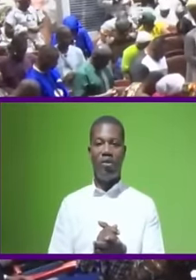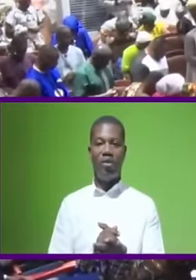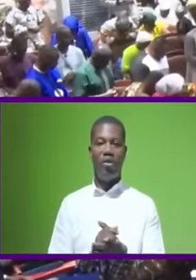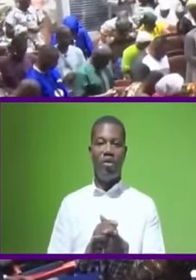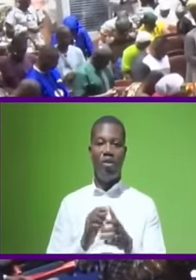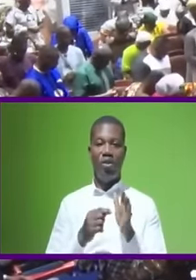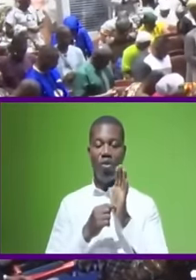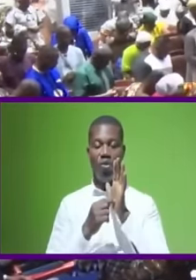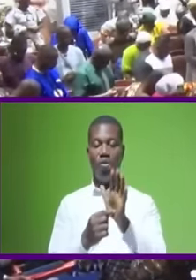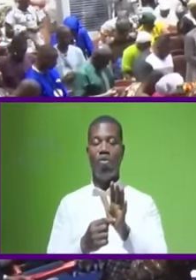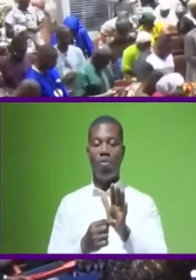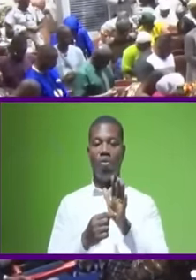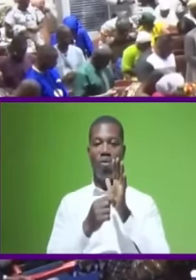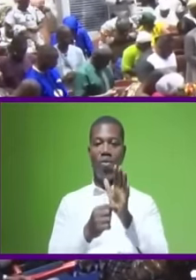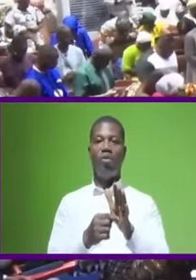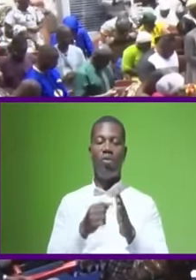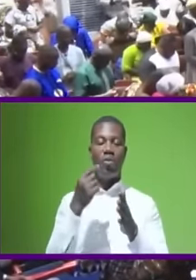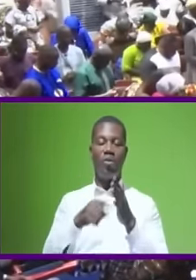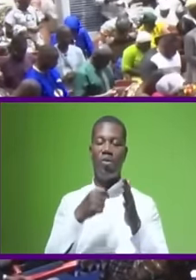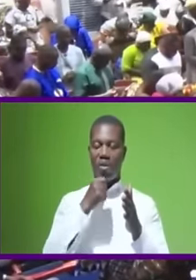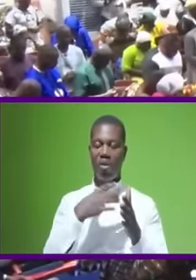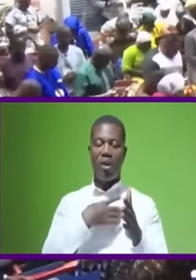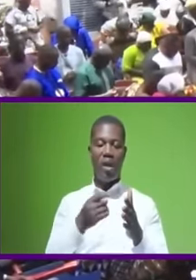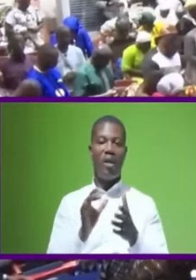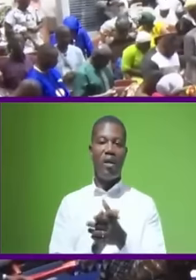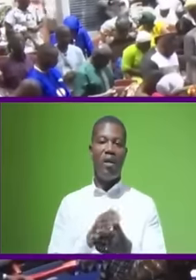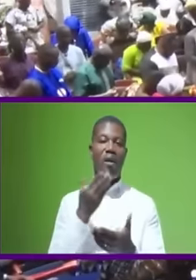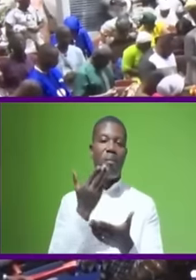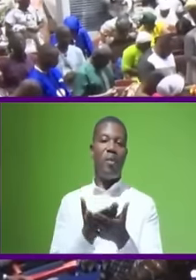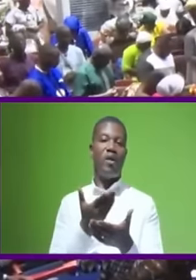What's your one? Your patchel.